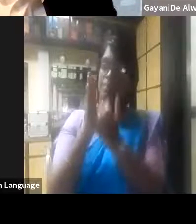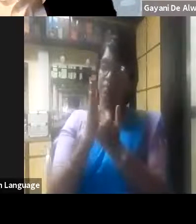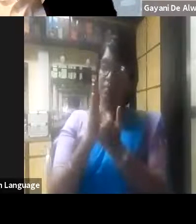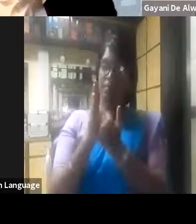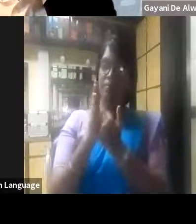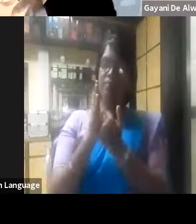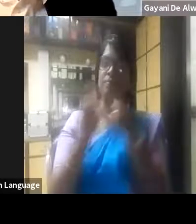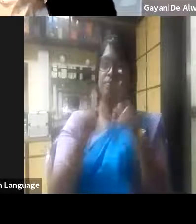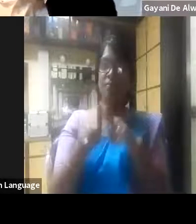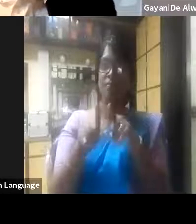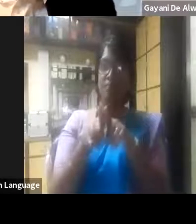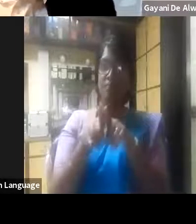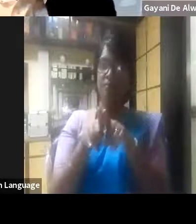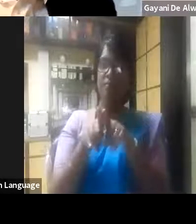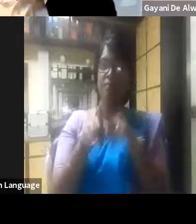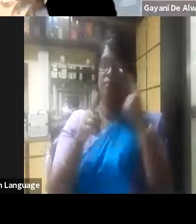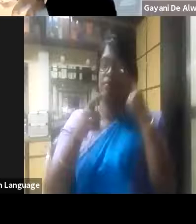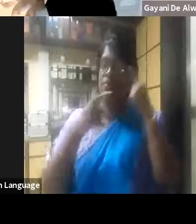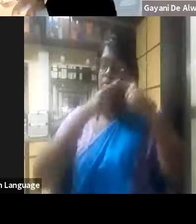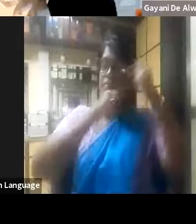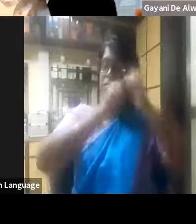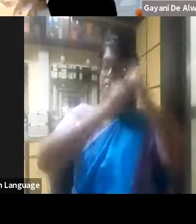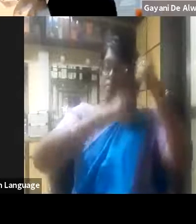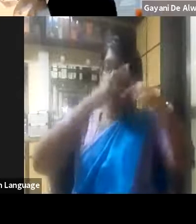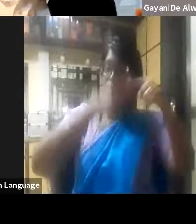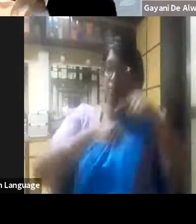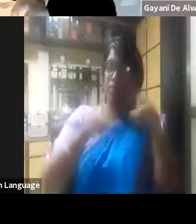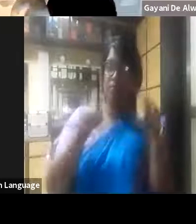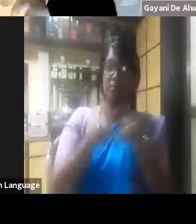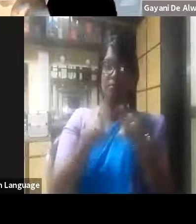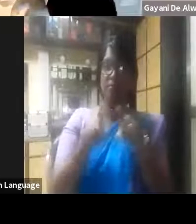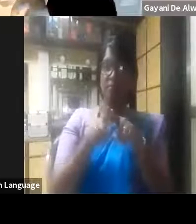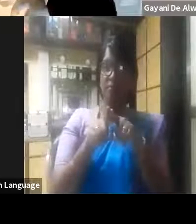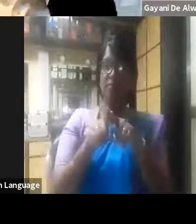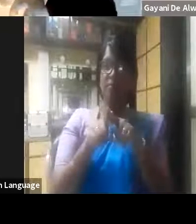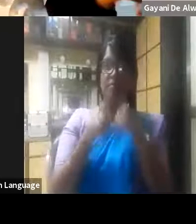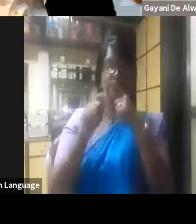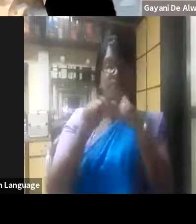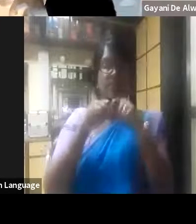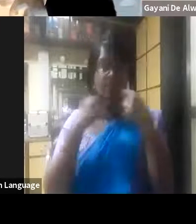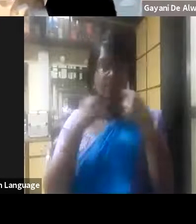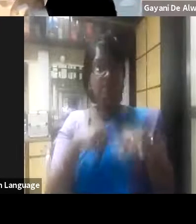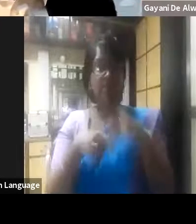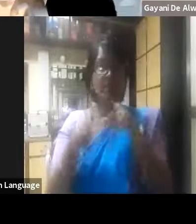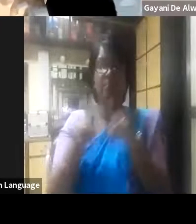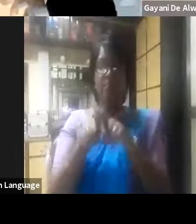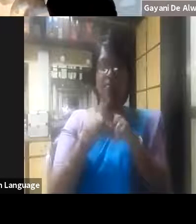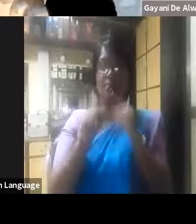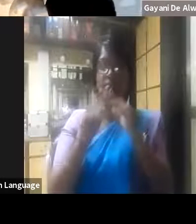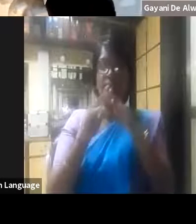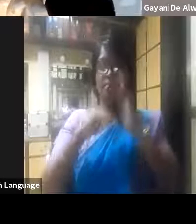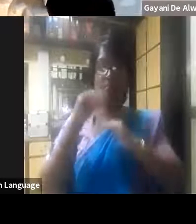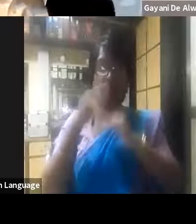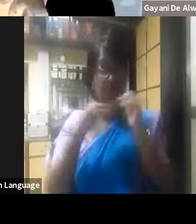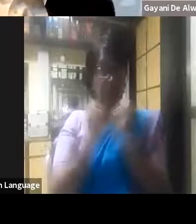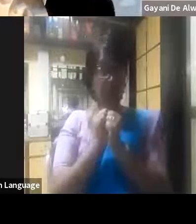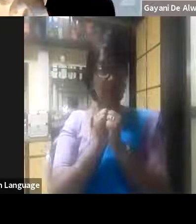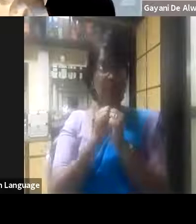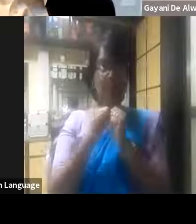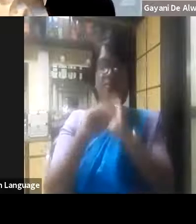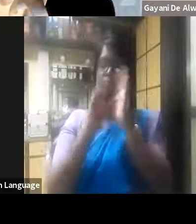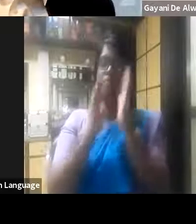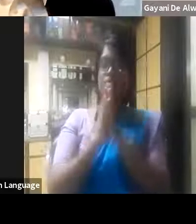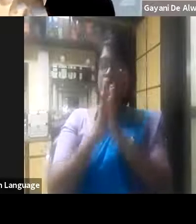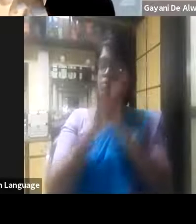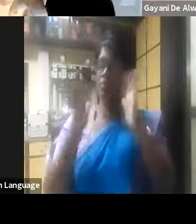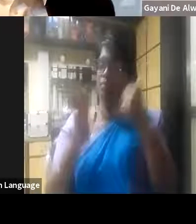can uncover innovations, to save costs and increase productivity, and I think more importantly